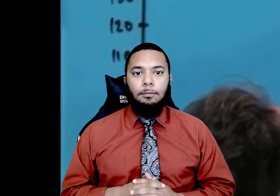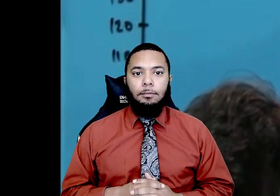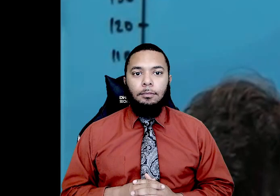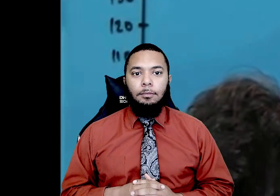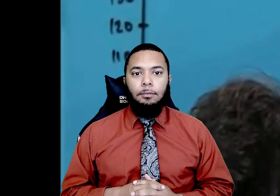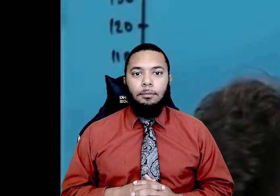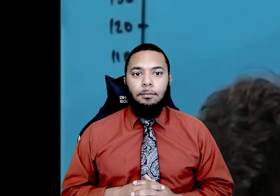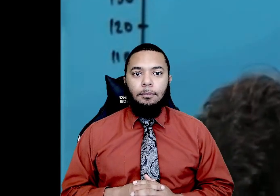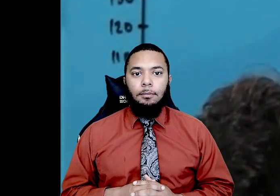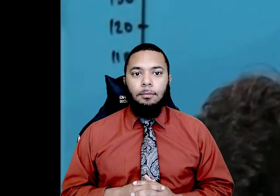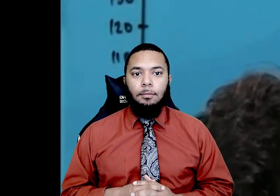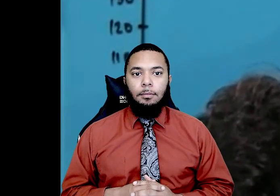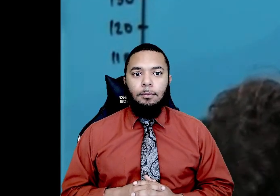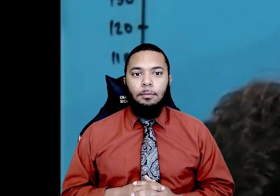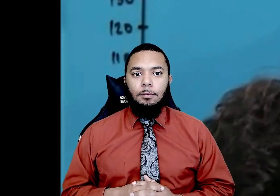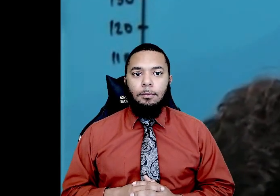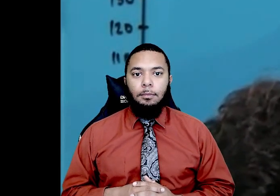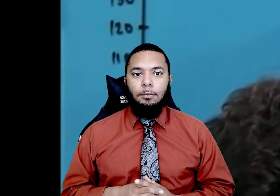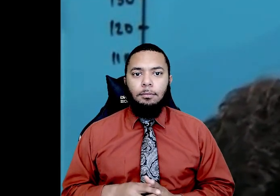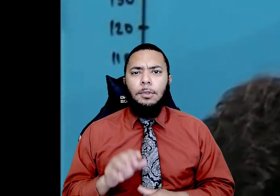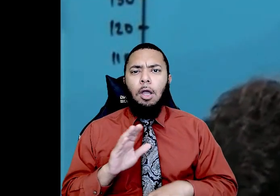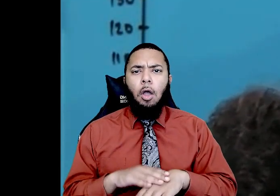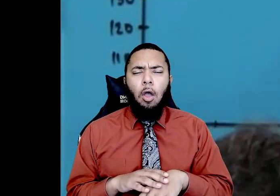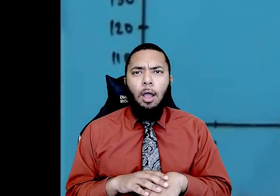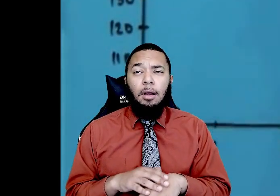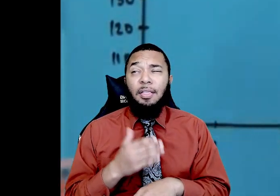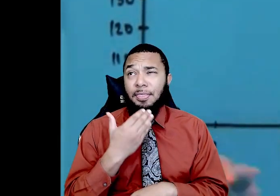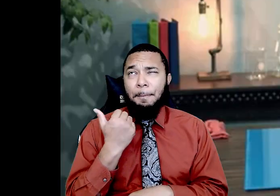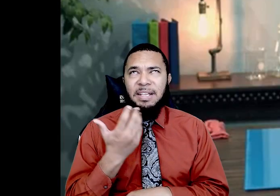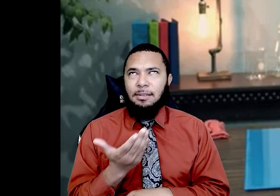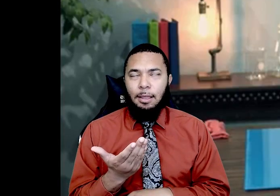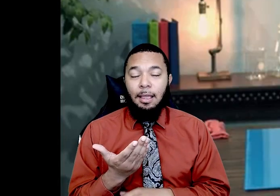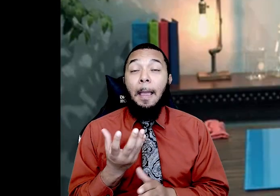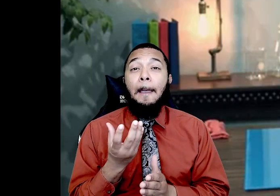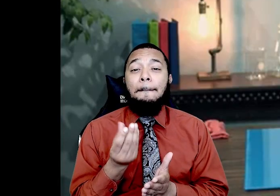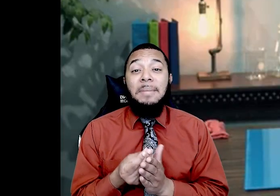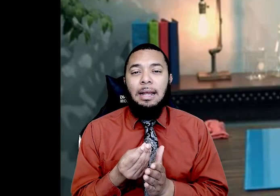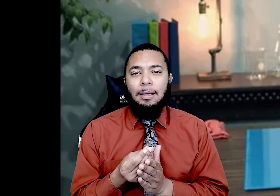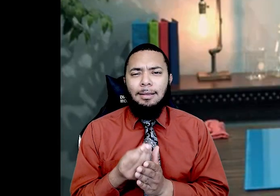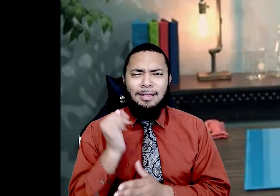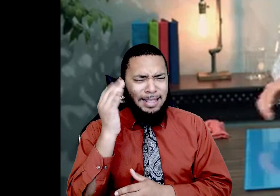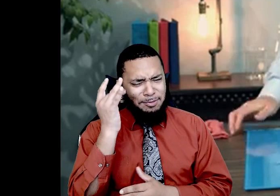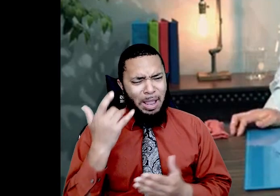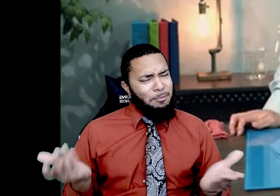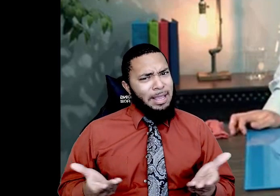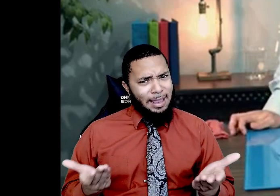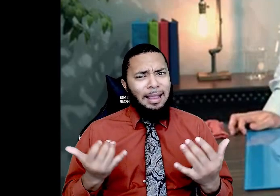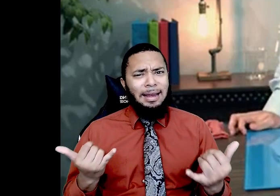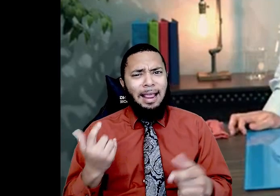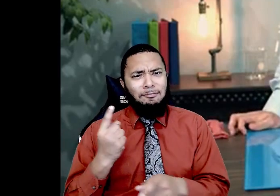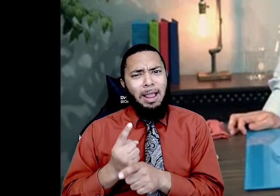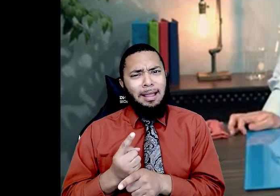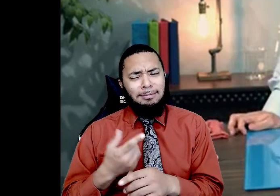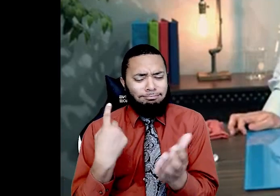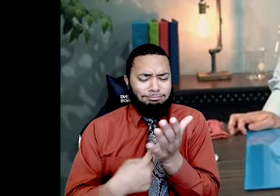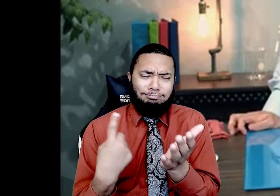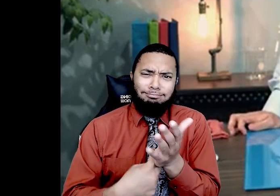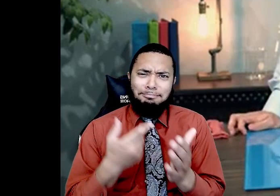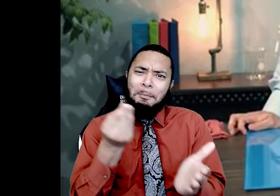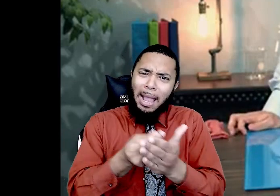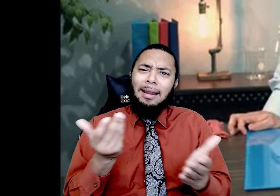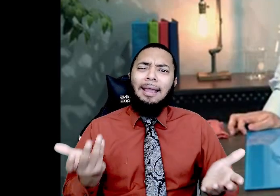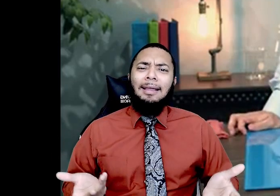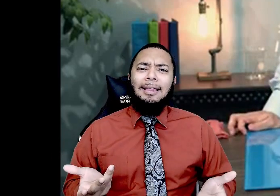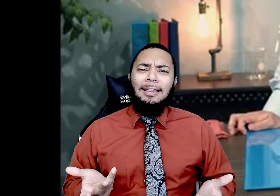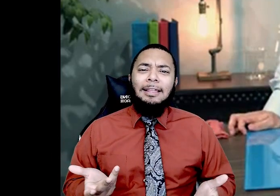On just the best thing, right? Money. That's why we're all here today, talking about money. Exponential